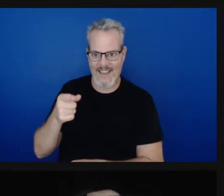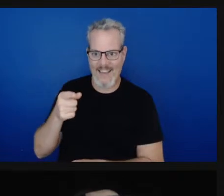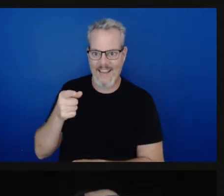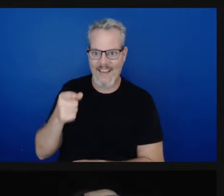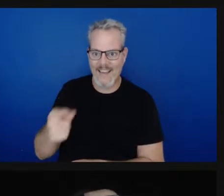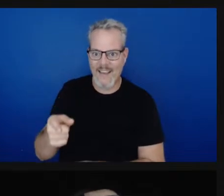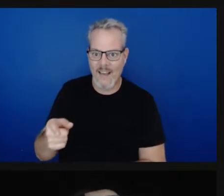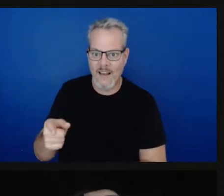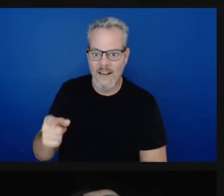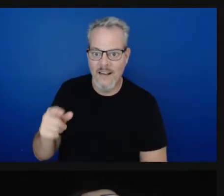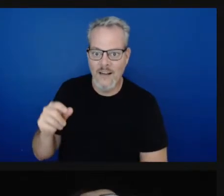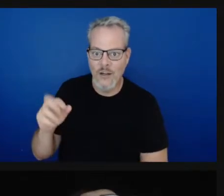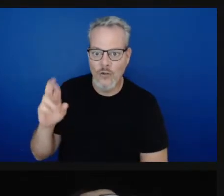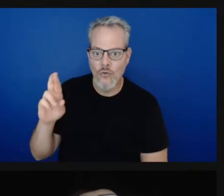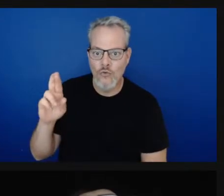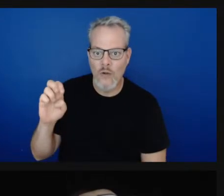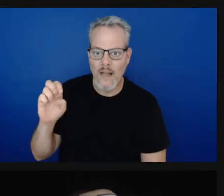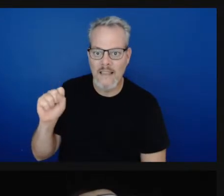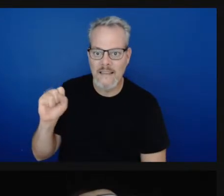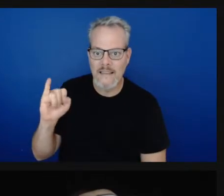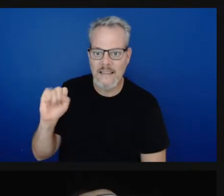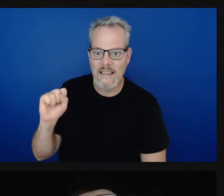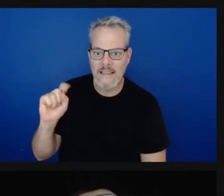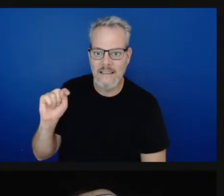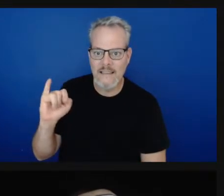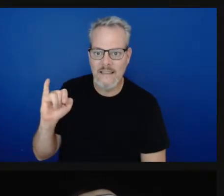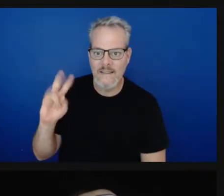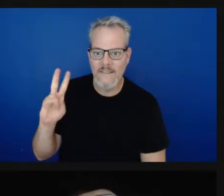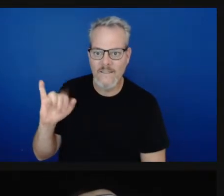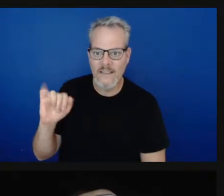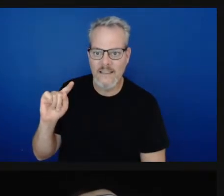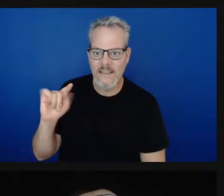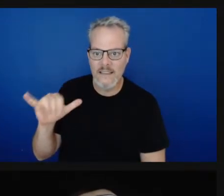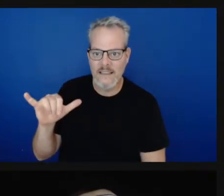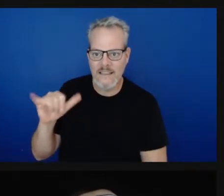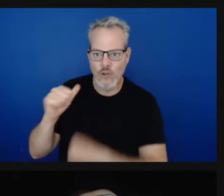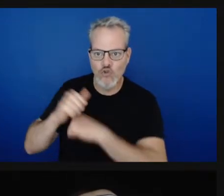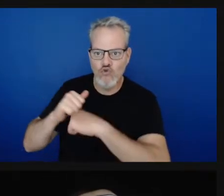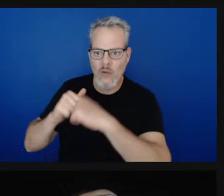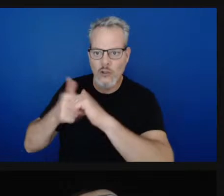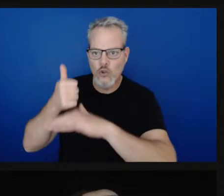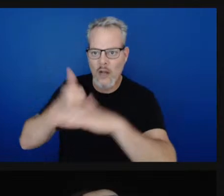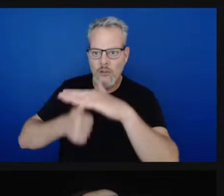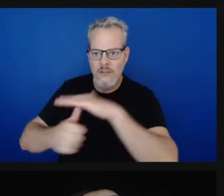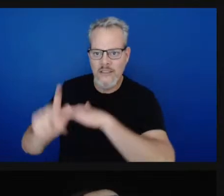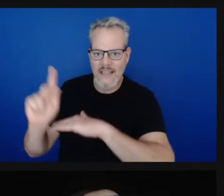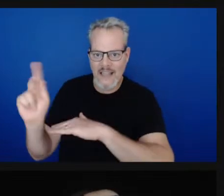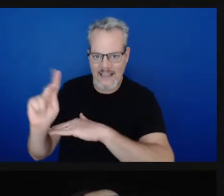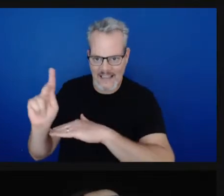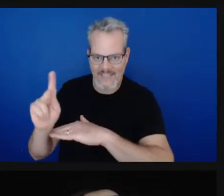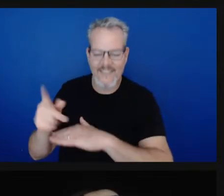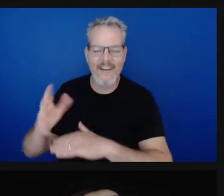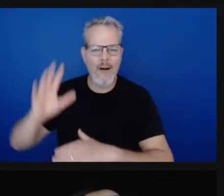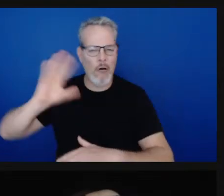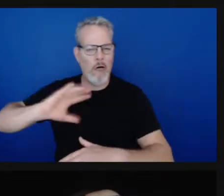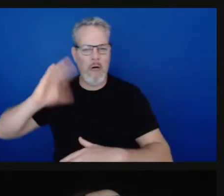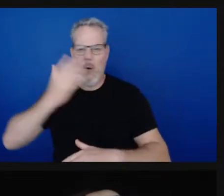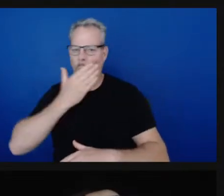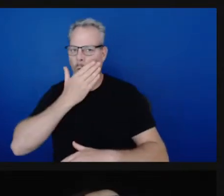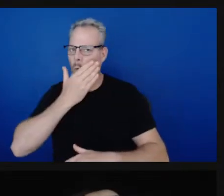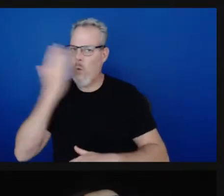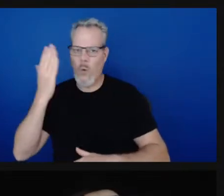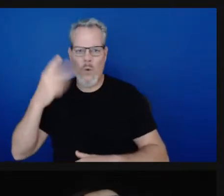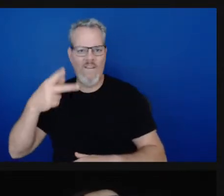Kilauea. This is before the days of Photoshop and Illustrator, right?